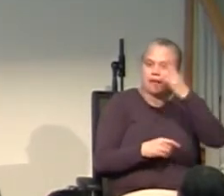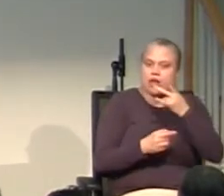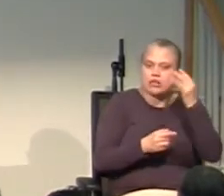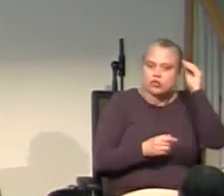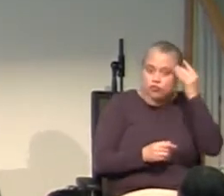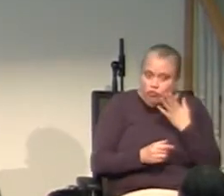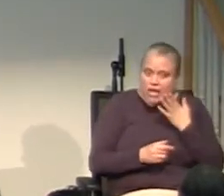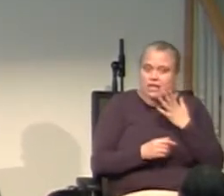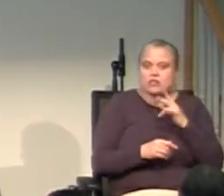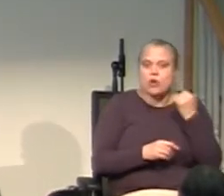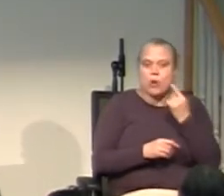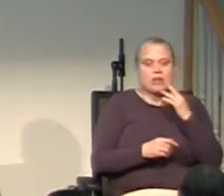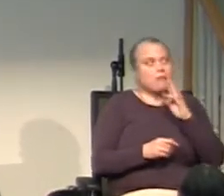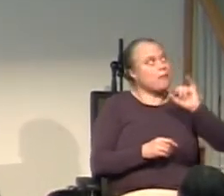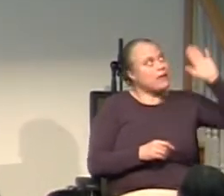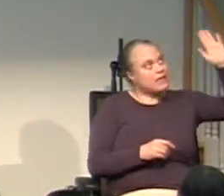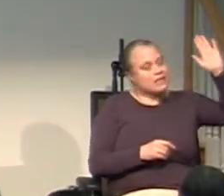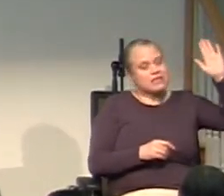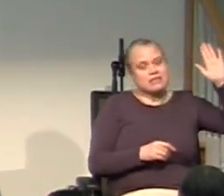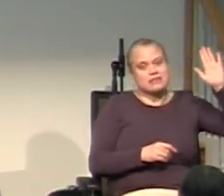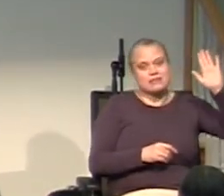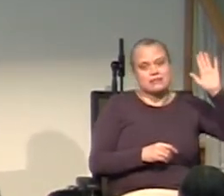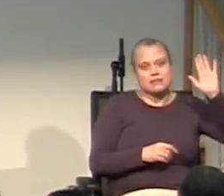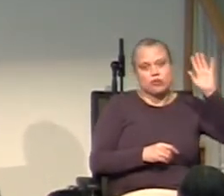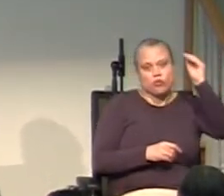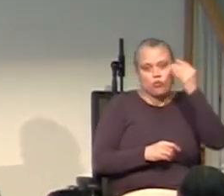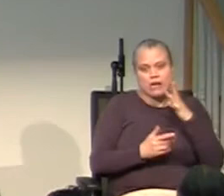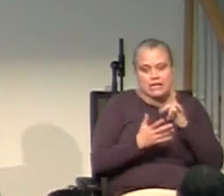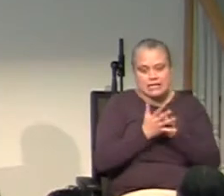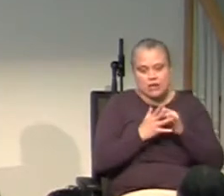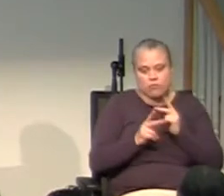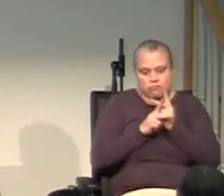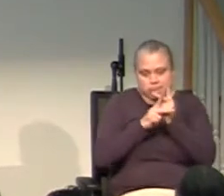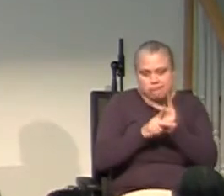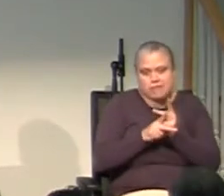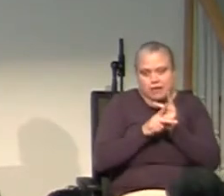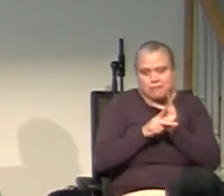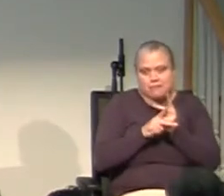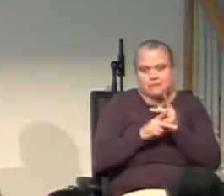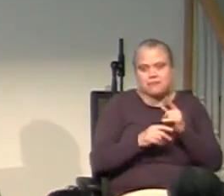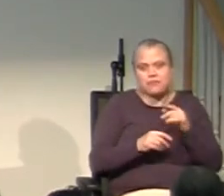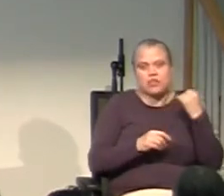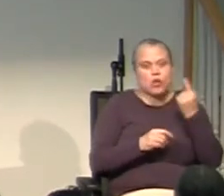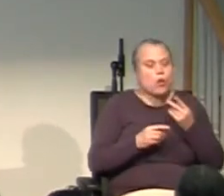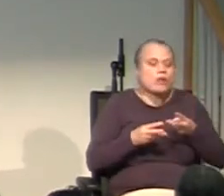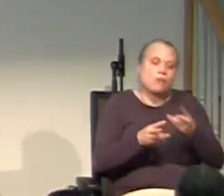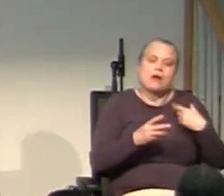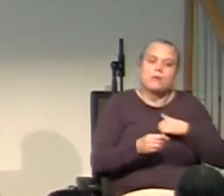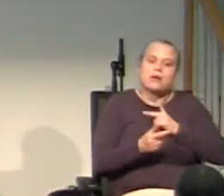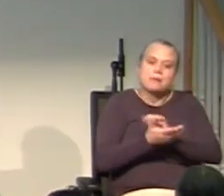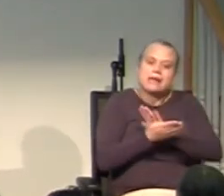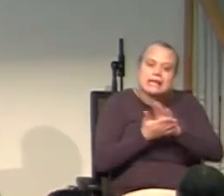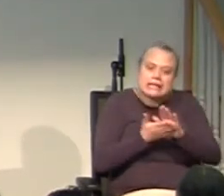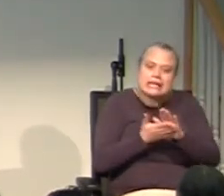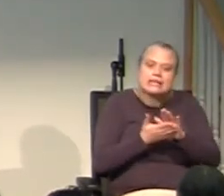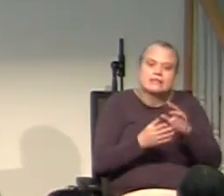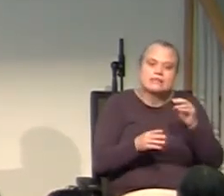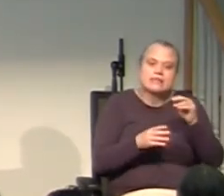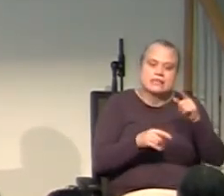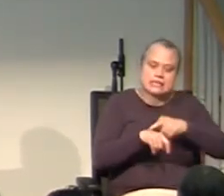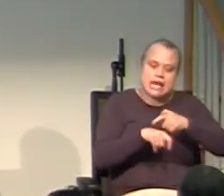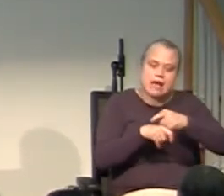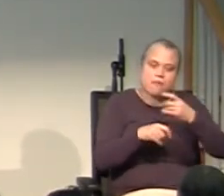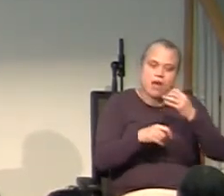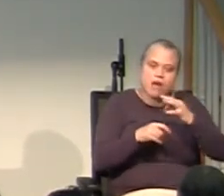saved. It's only by the grace of God that we can be kept. It's only by the grace of God that we can be cleansed in the time of the